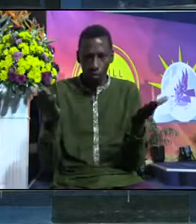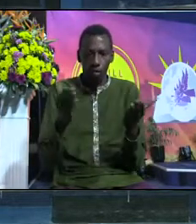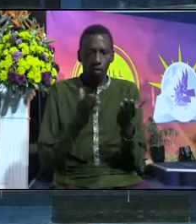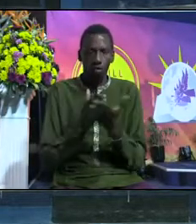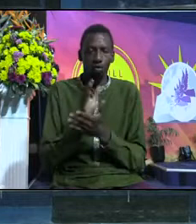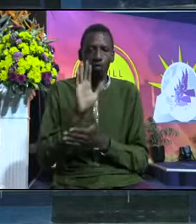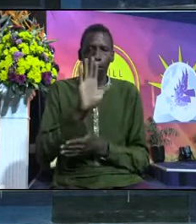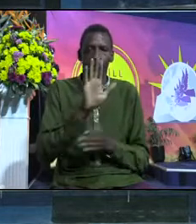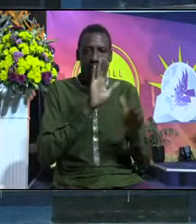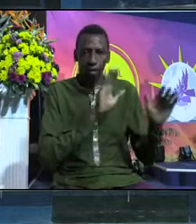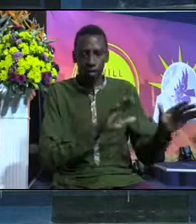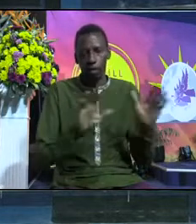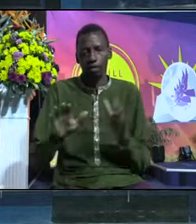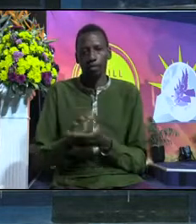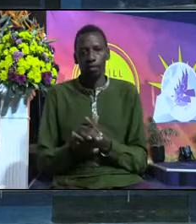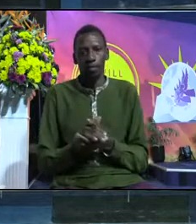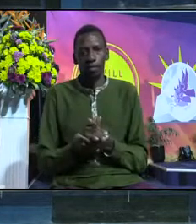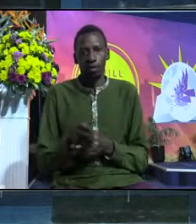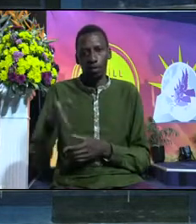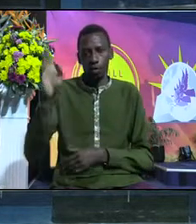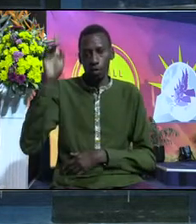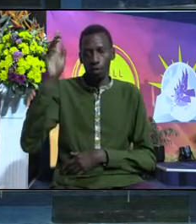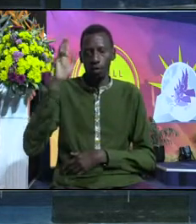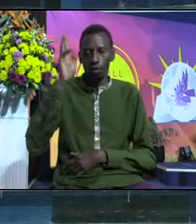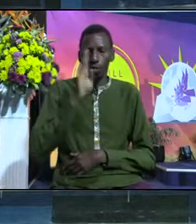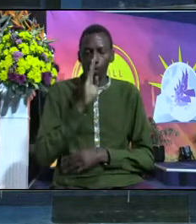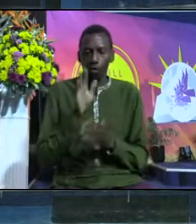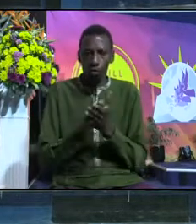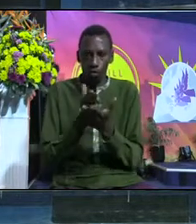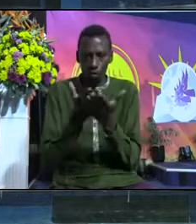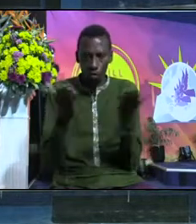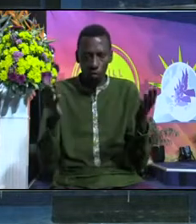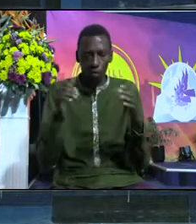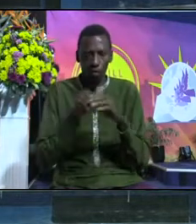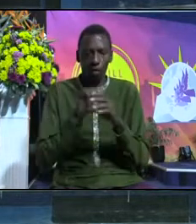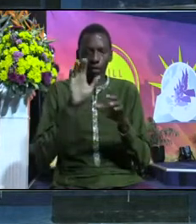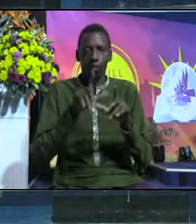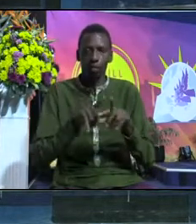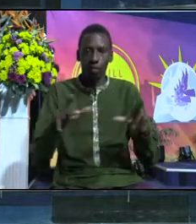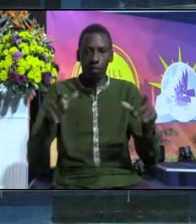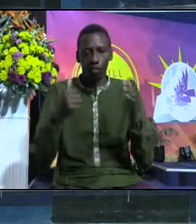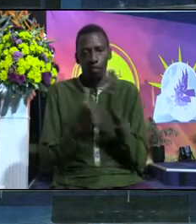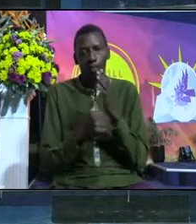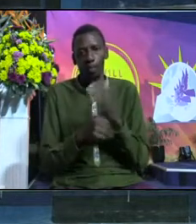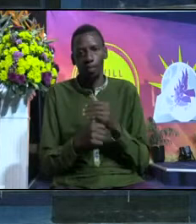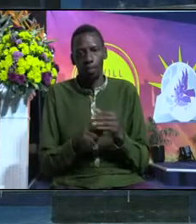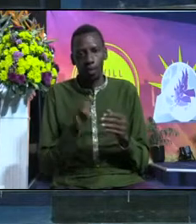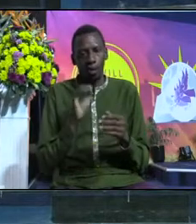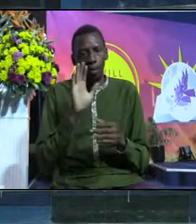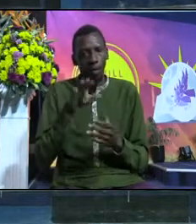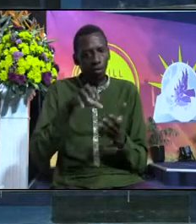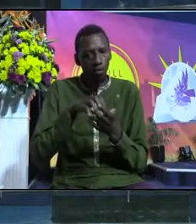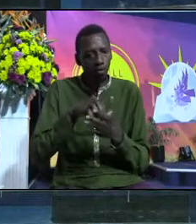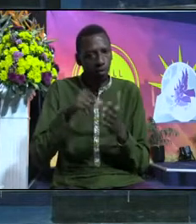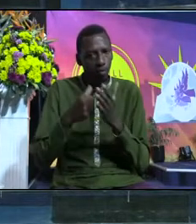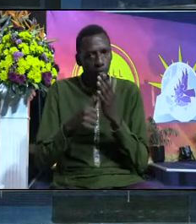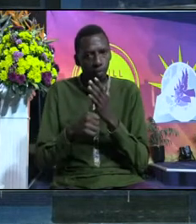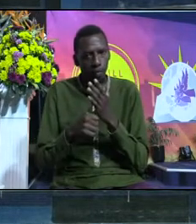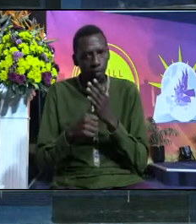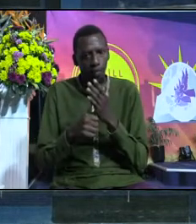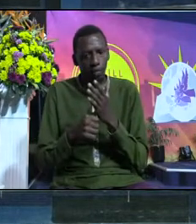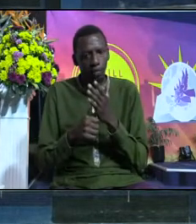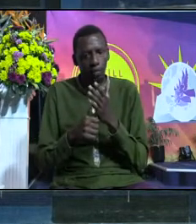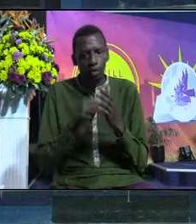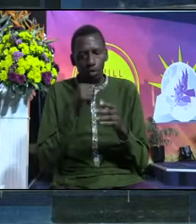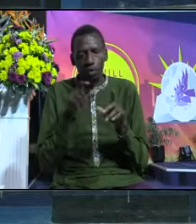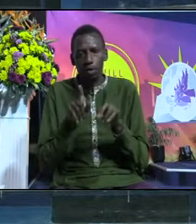suffering. God will be with you in your land of trouble. Is your situation troublesome? Does it not look anything